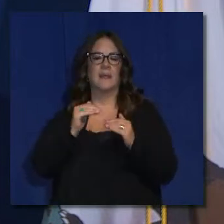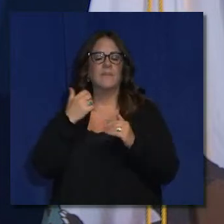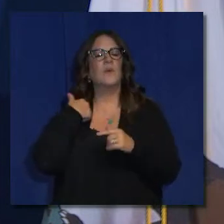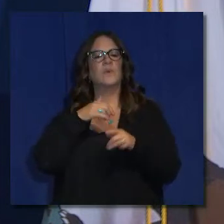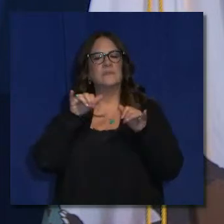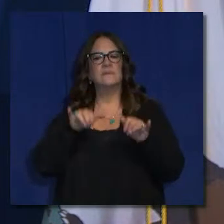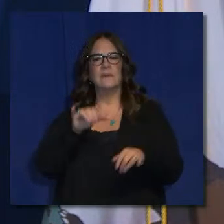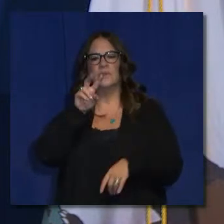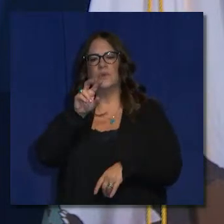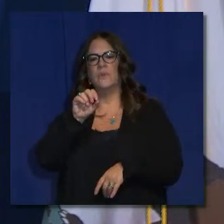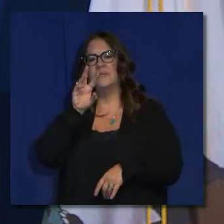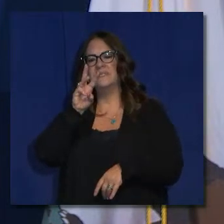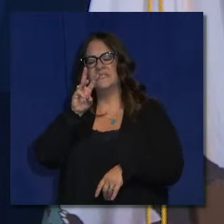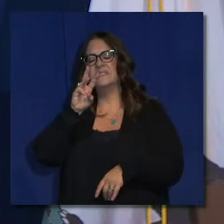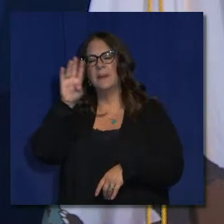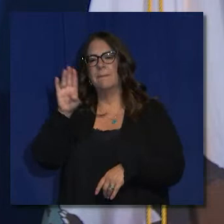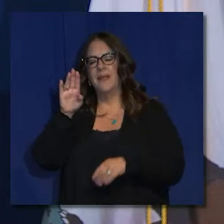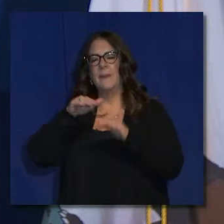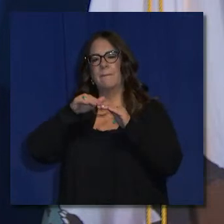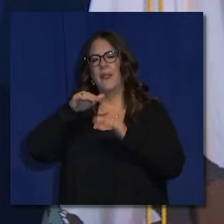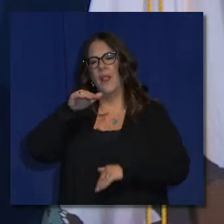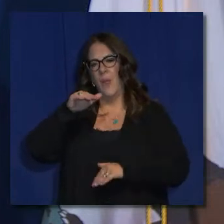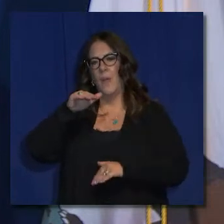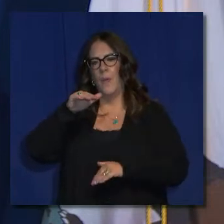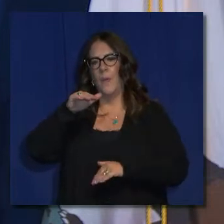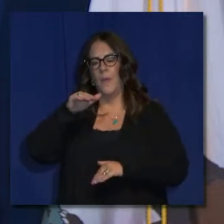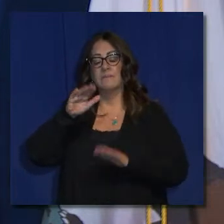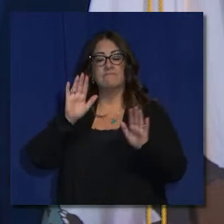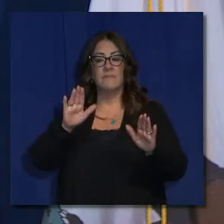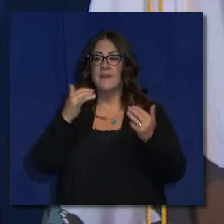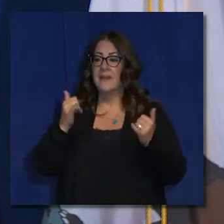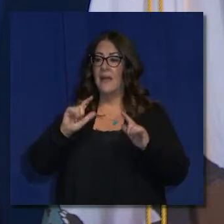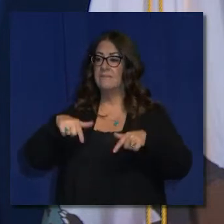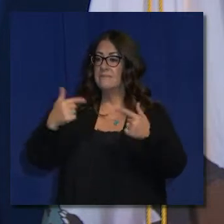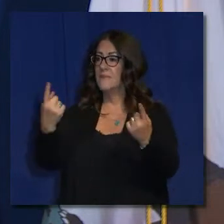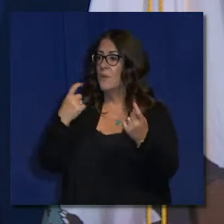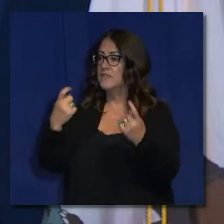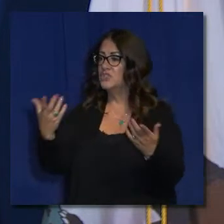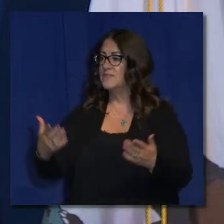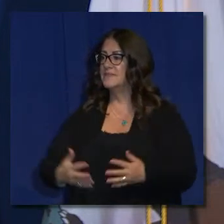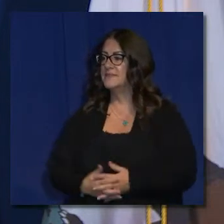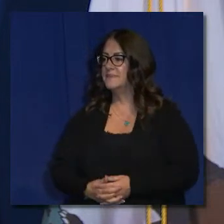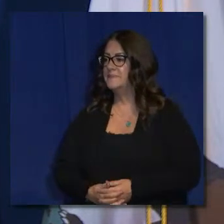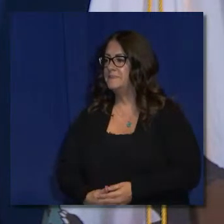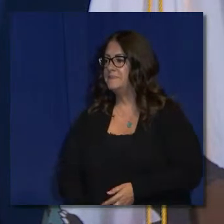2.6 billion below the GAN limit. Any questions?